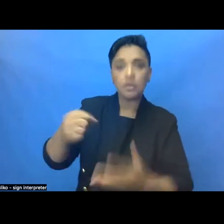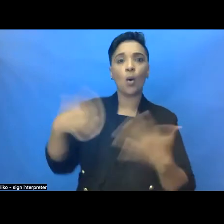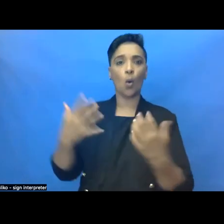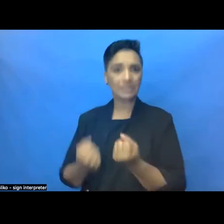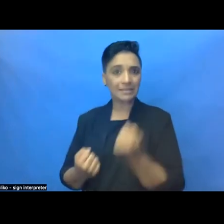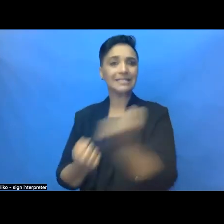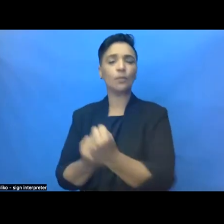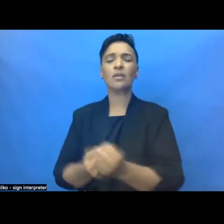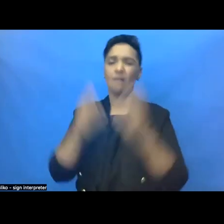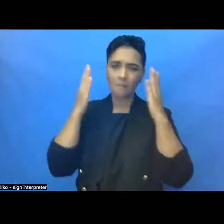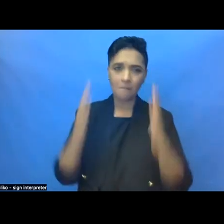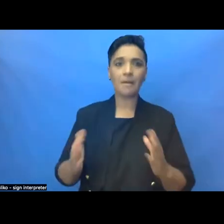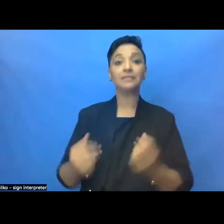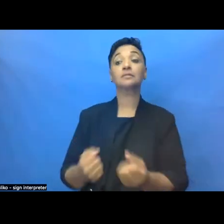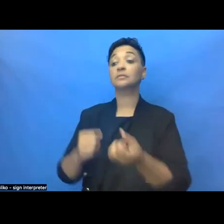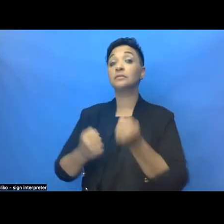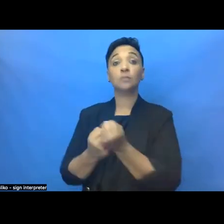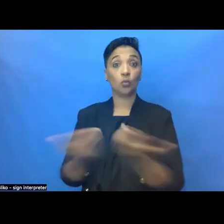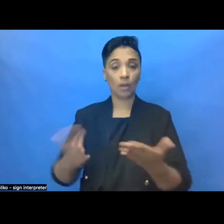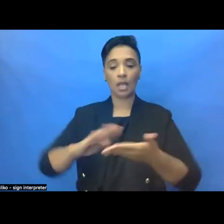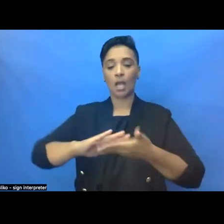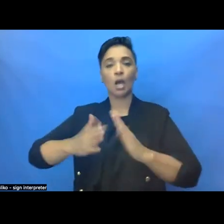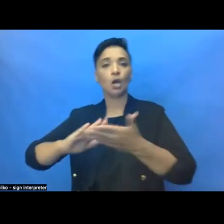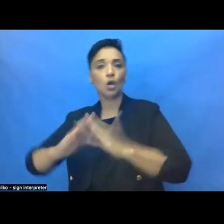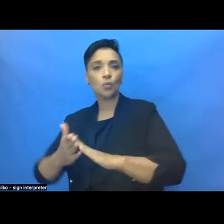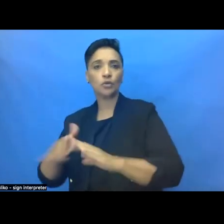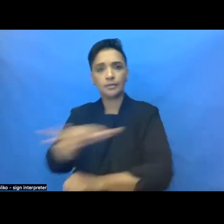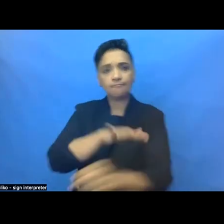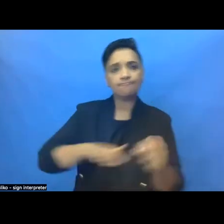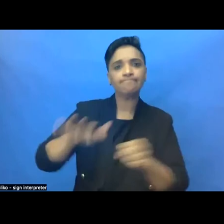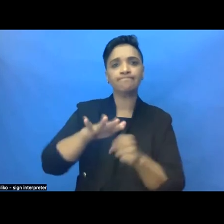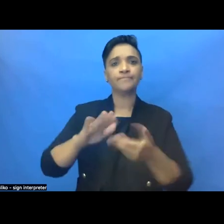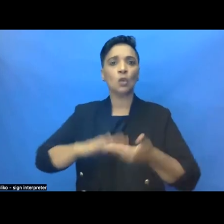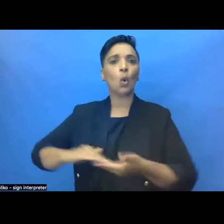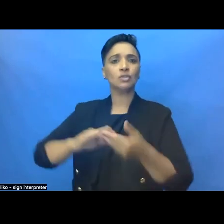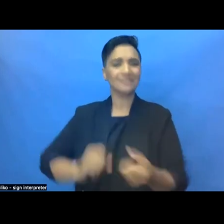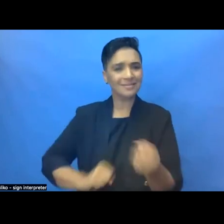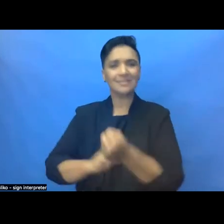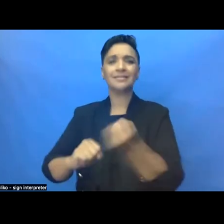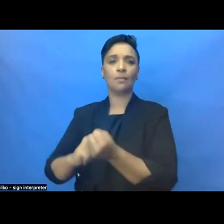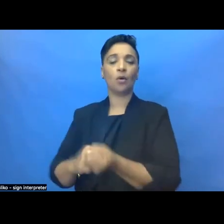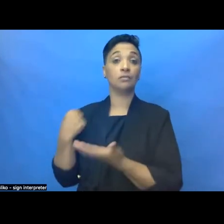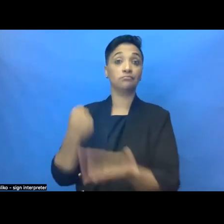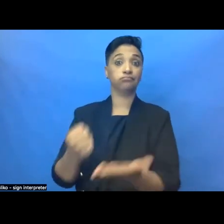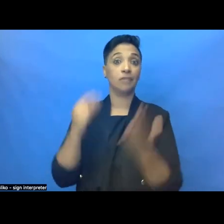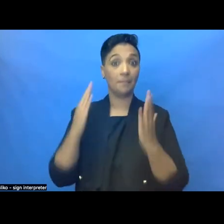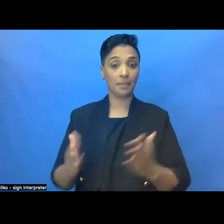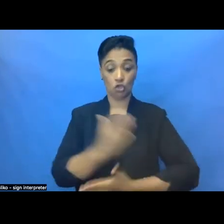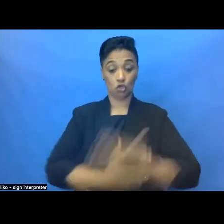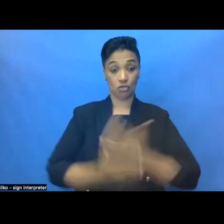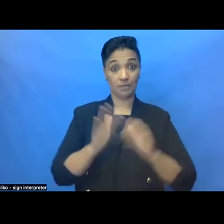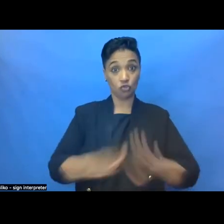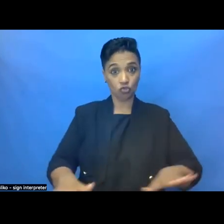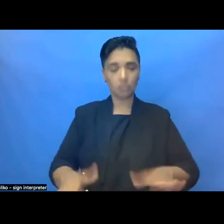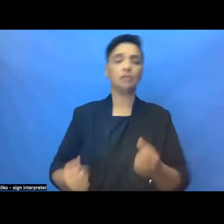the community-based support to persons with disabilities, children with disabilities including, and their families. And even more, that